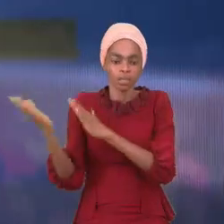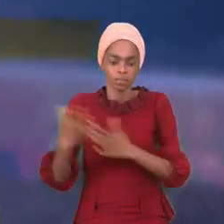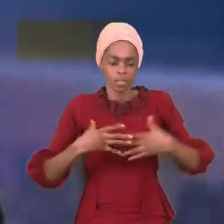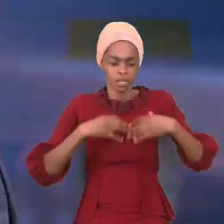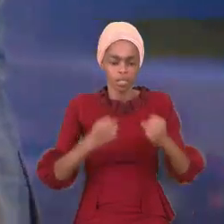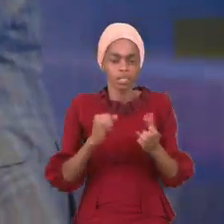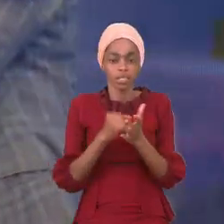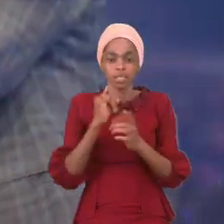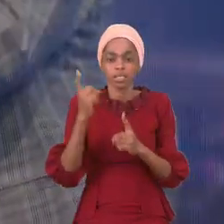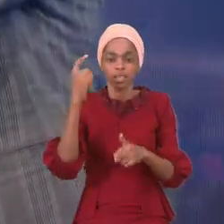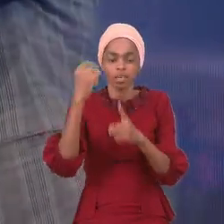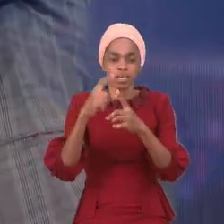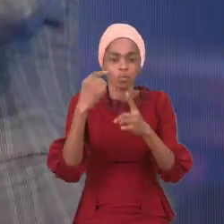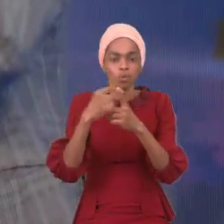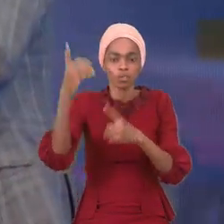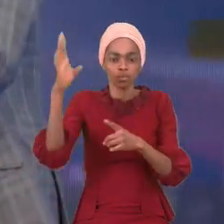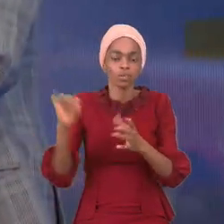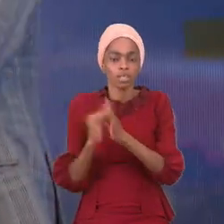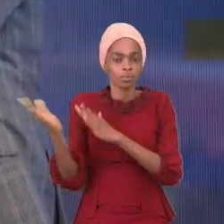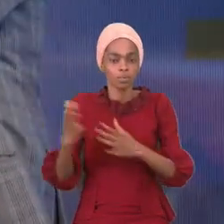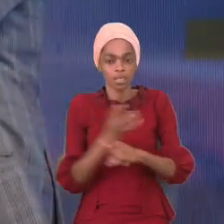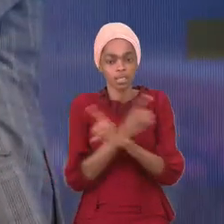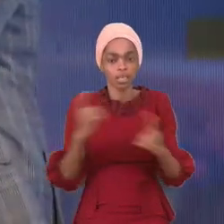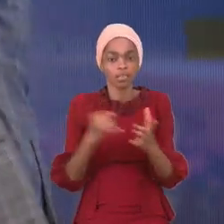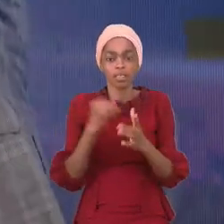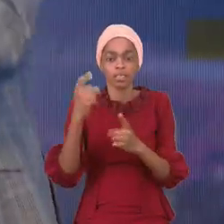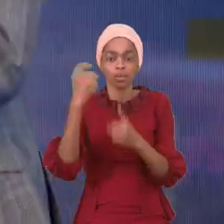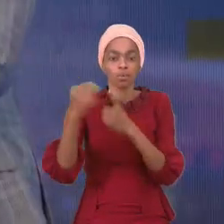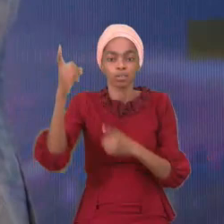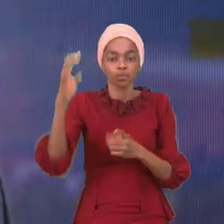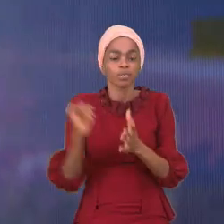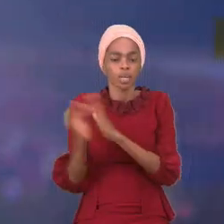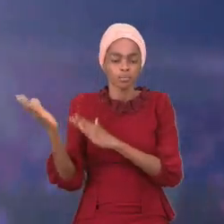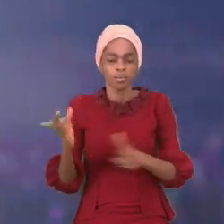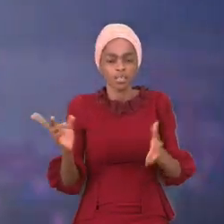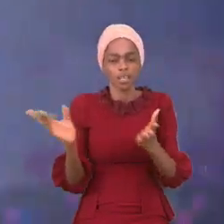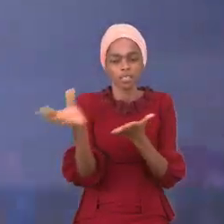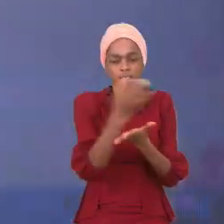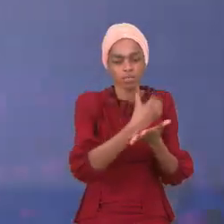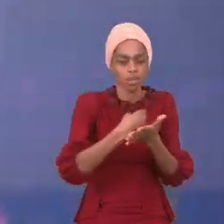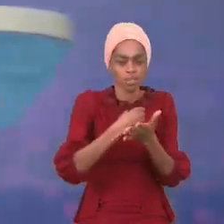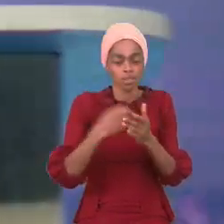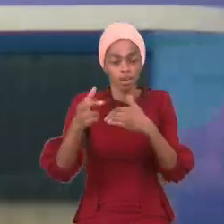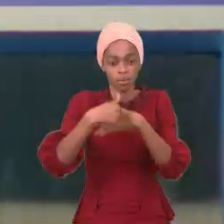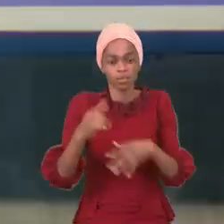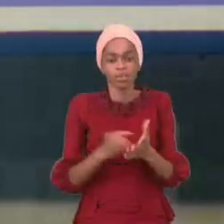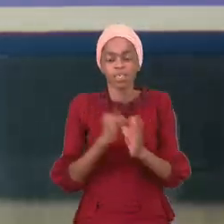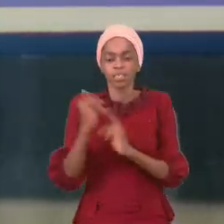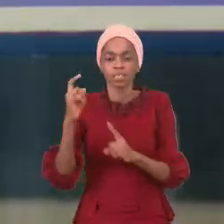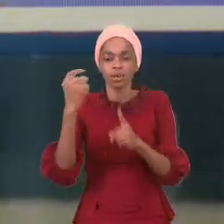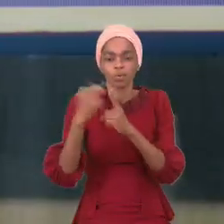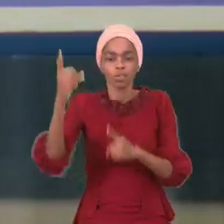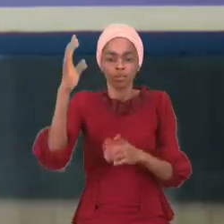word that brings the deliverance. It's the word that brings the restoration. It's the word that brings the signs